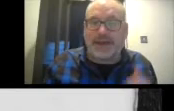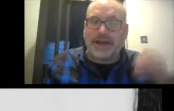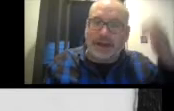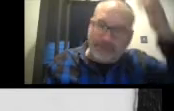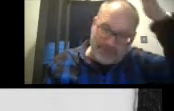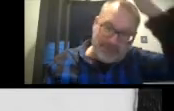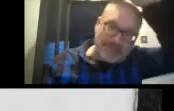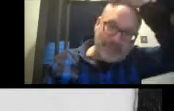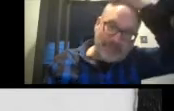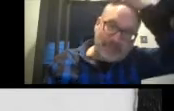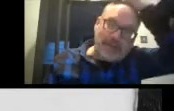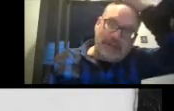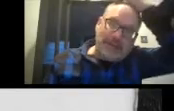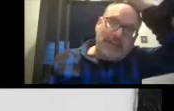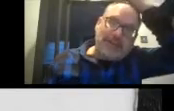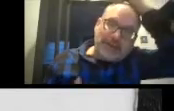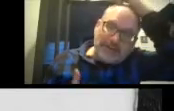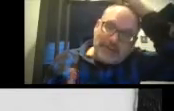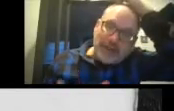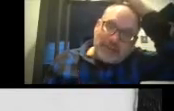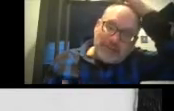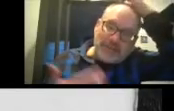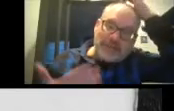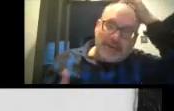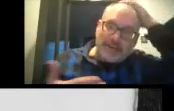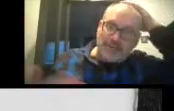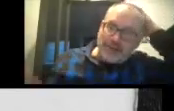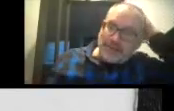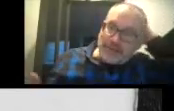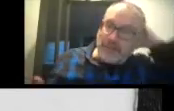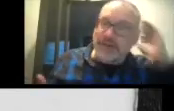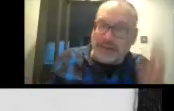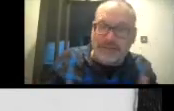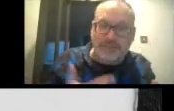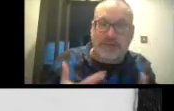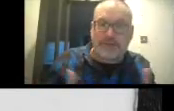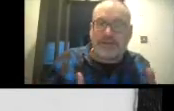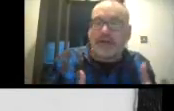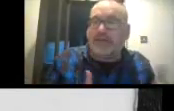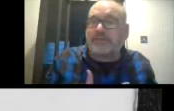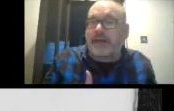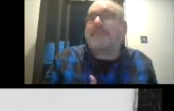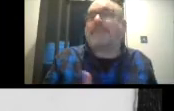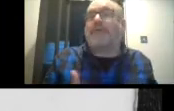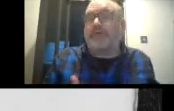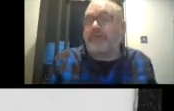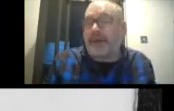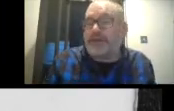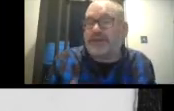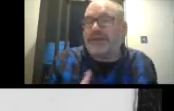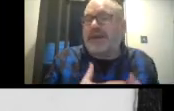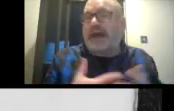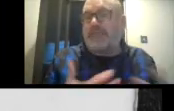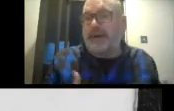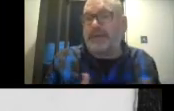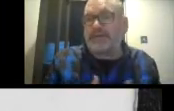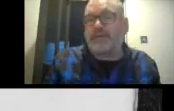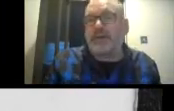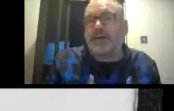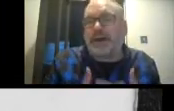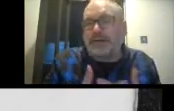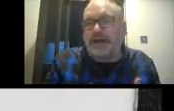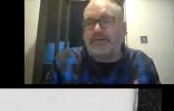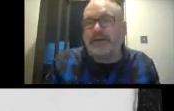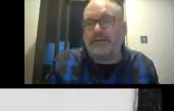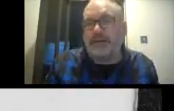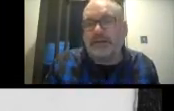of Irish examples as well. I suppose the reason I'm concentrating on this one is just because there's a bit more information about this story.